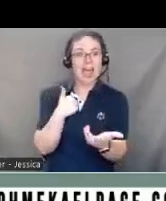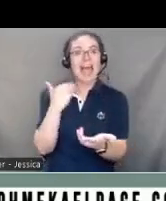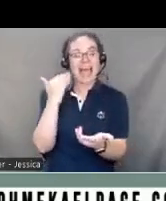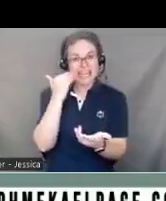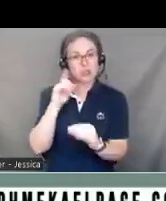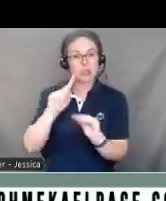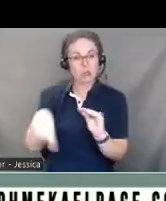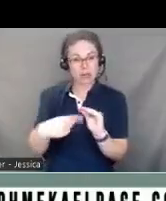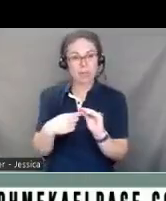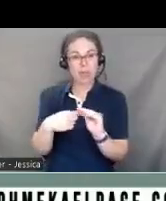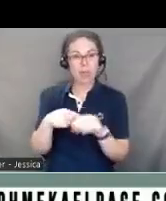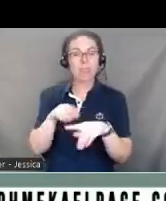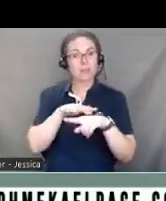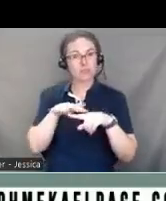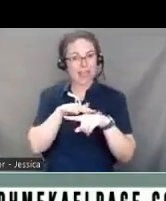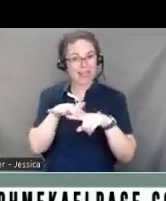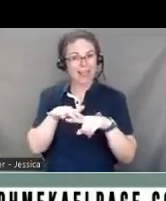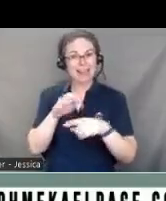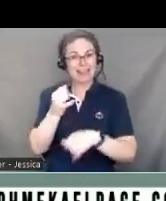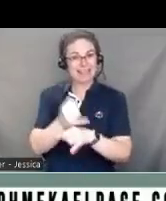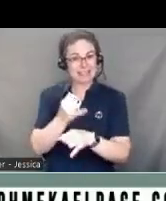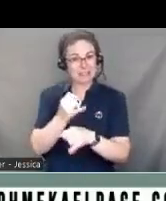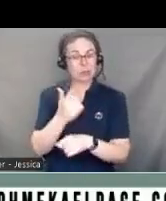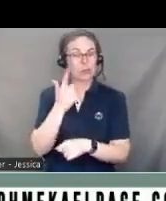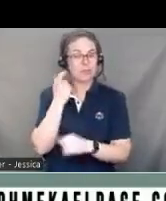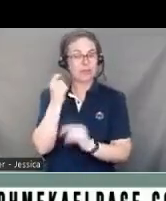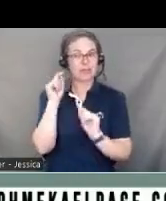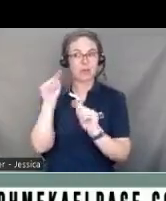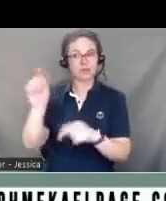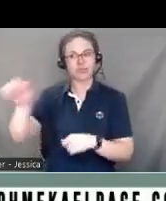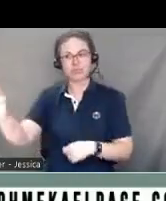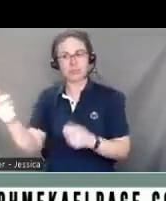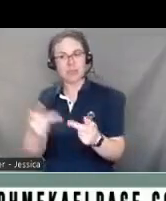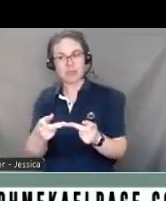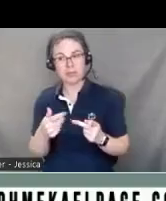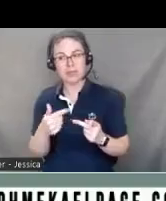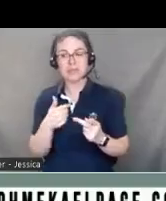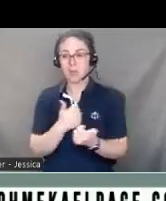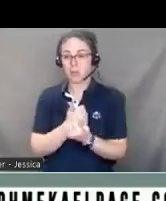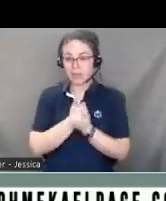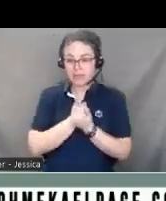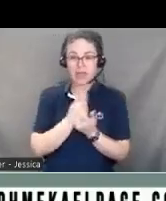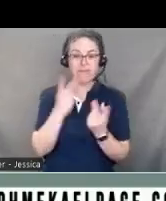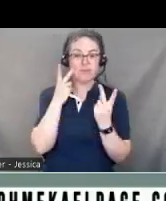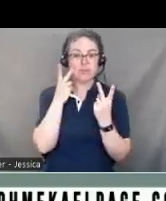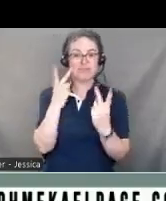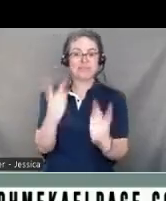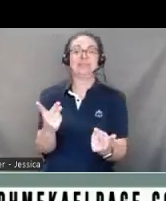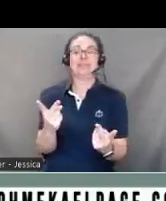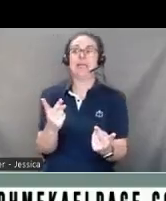Braille Institute because I used to go to LACC, but I'd love to see our local